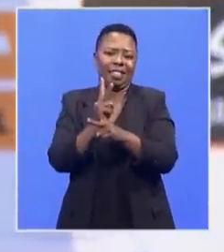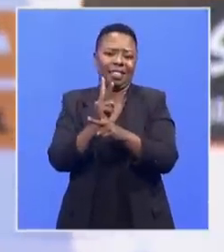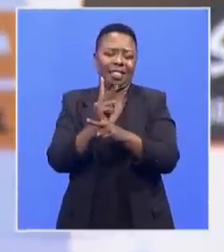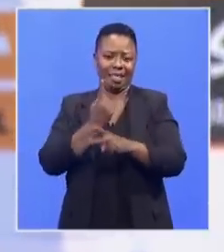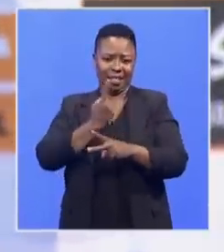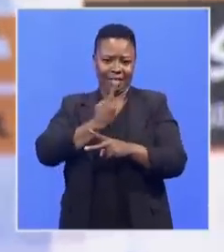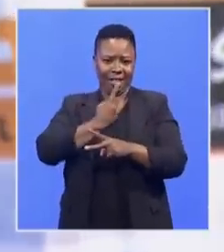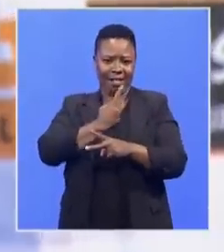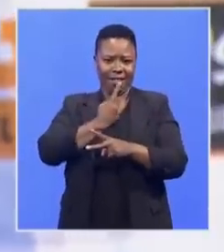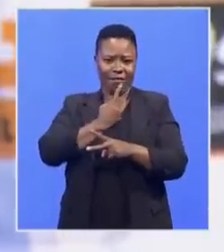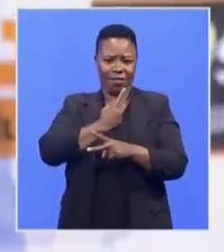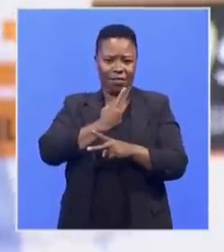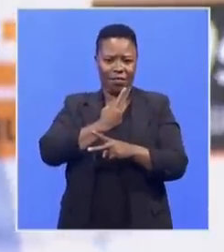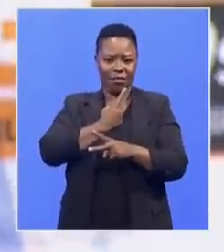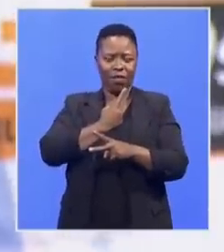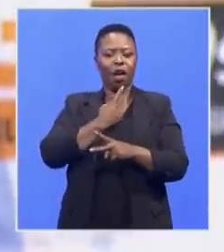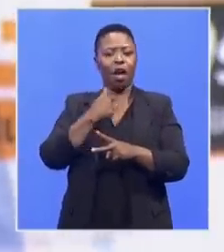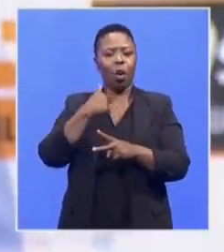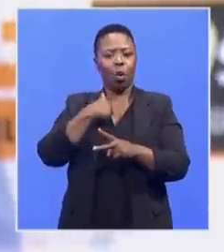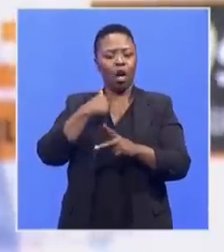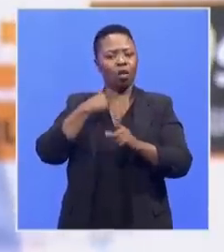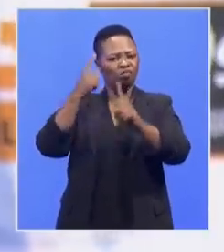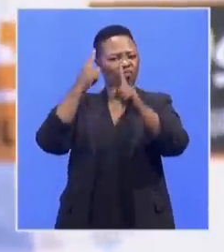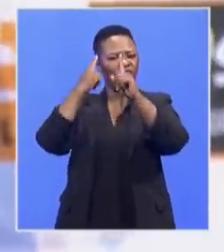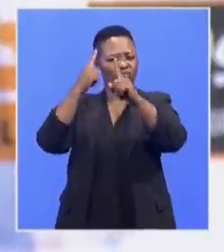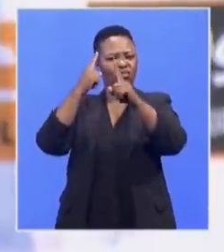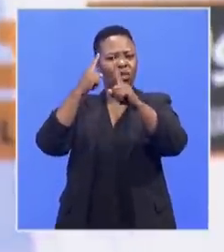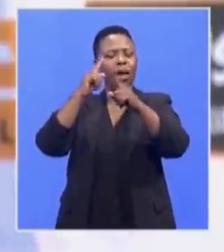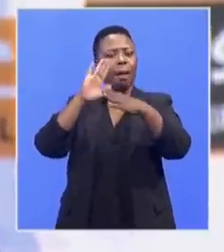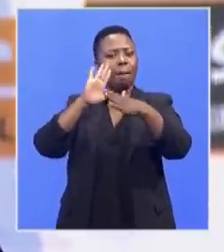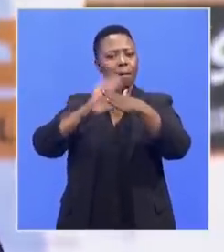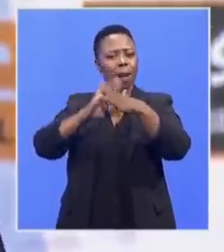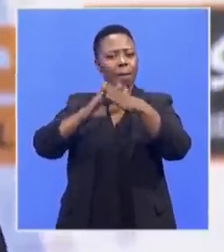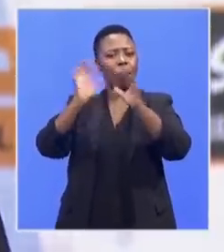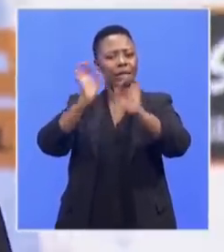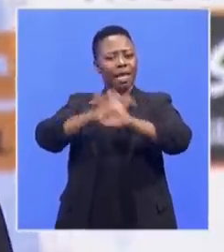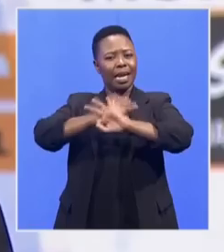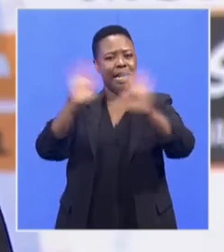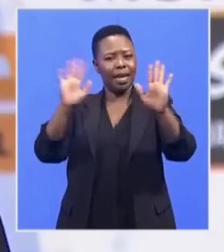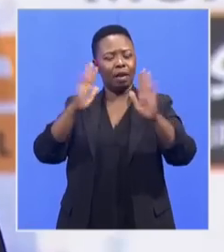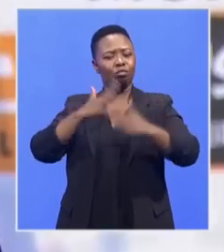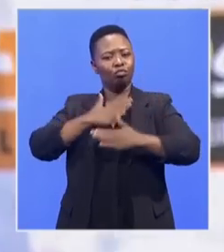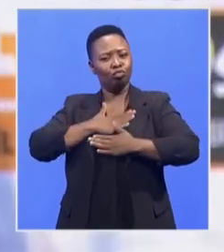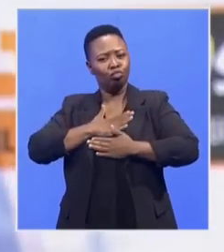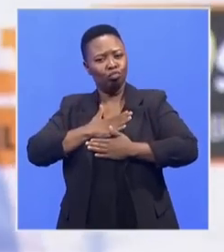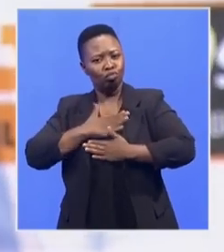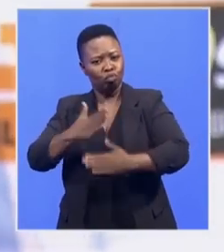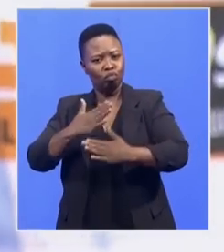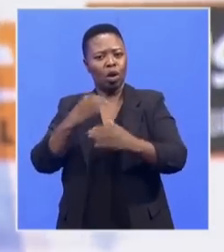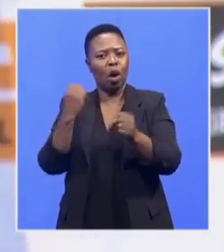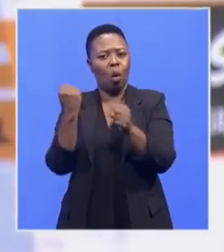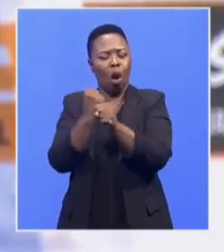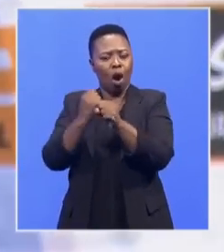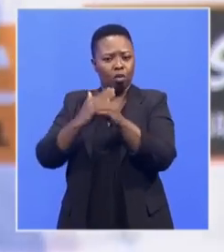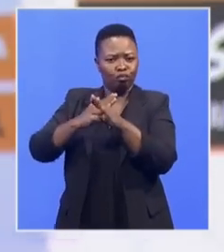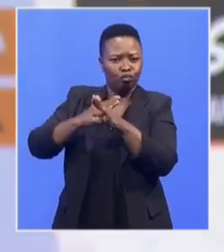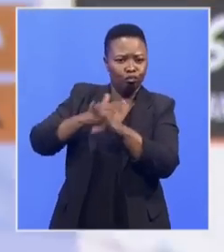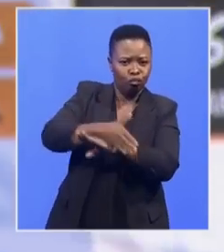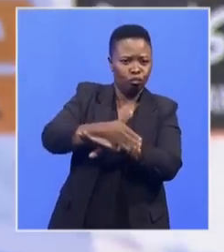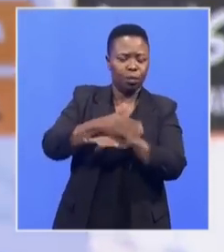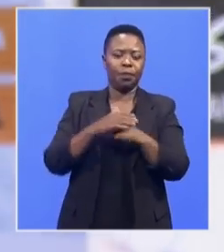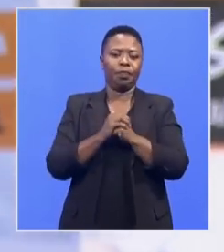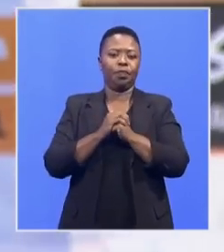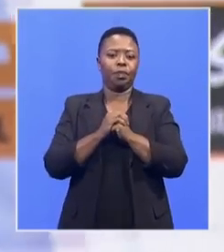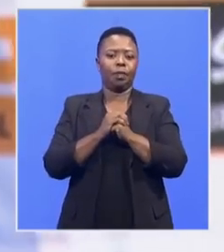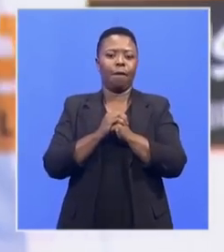greater purpose and determination. We work with greater unity